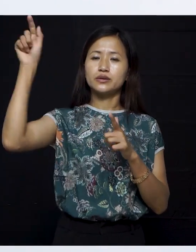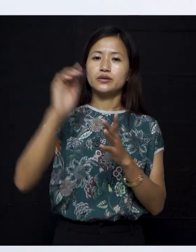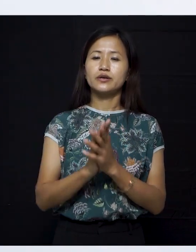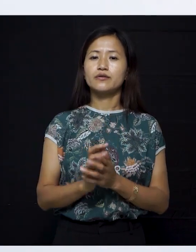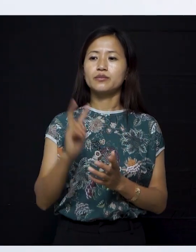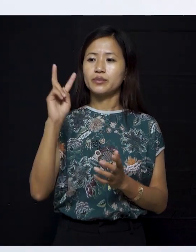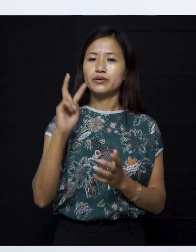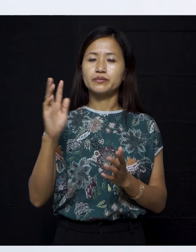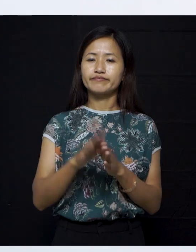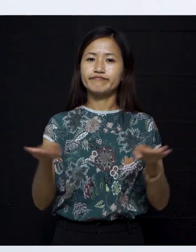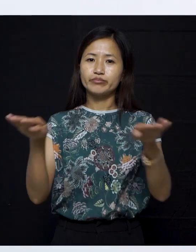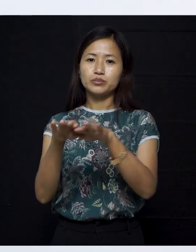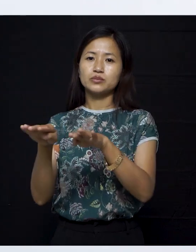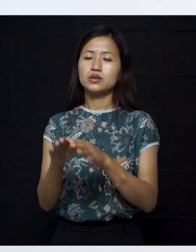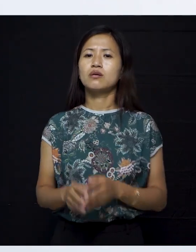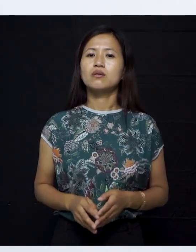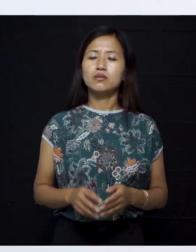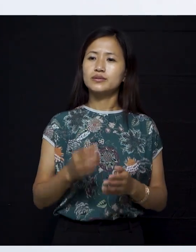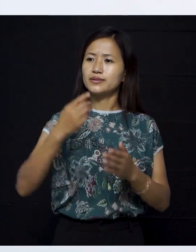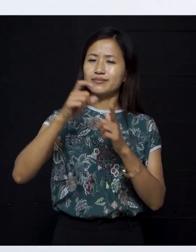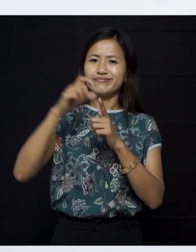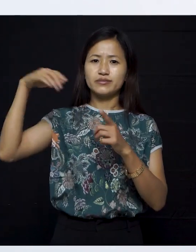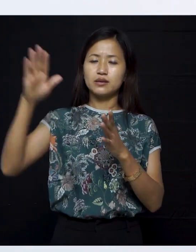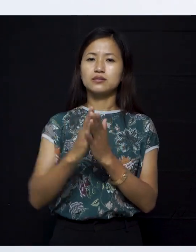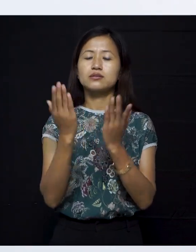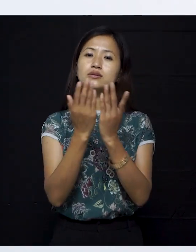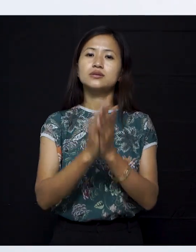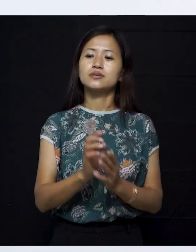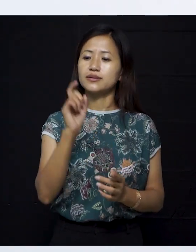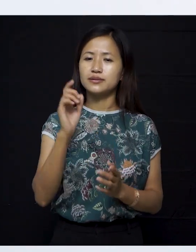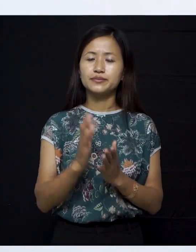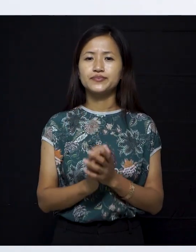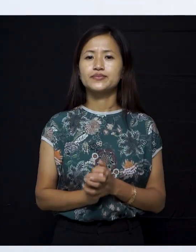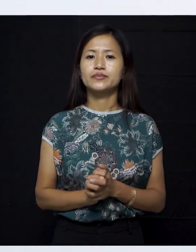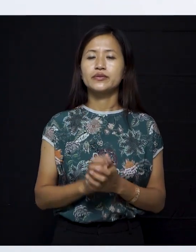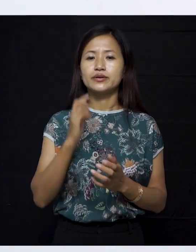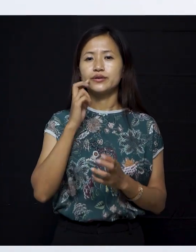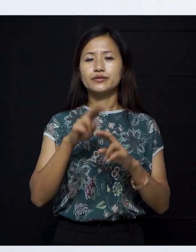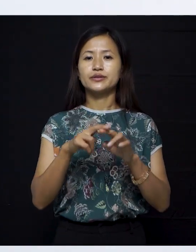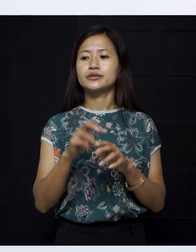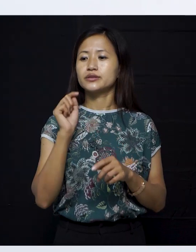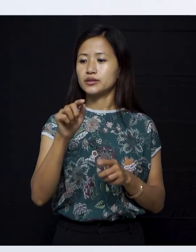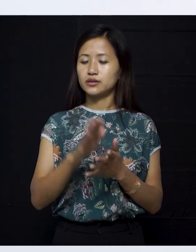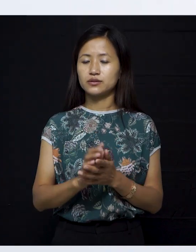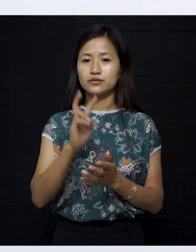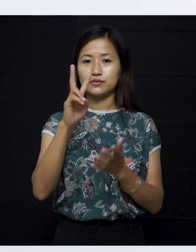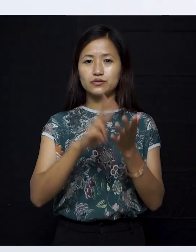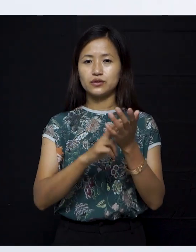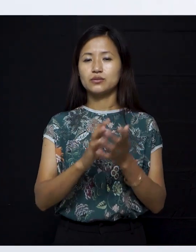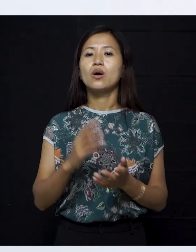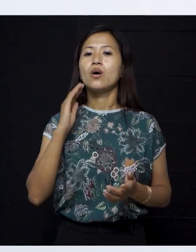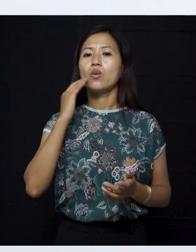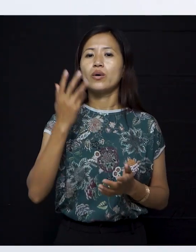my vacation, or I went to Delhi to study, right? So in that case, if I tell you to point out the verbs, you will